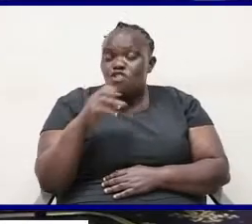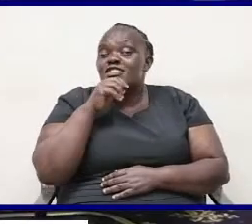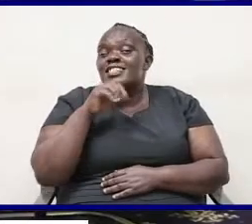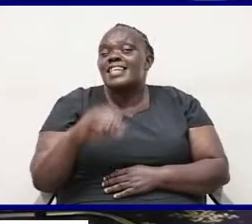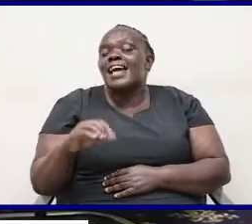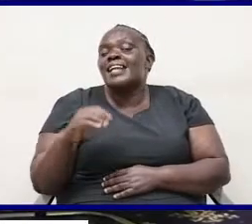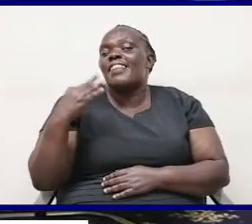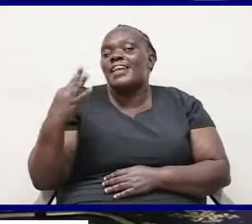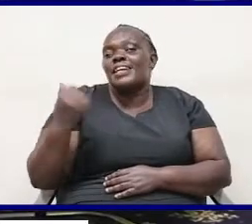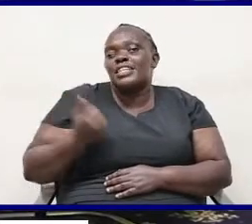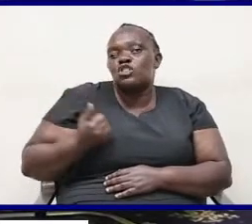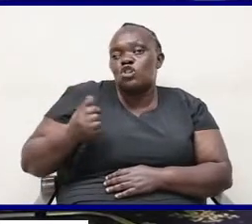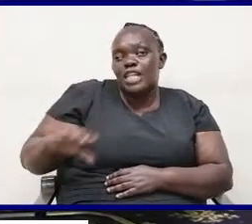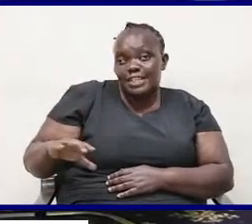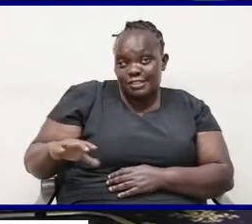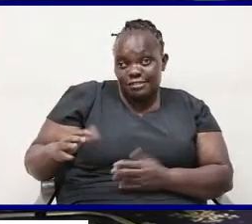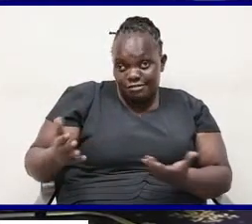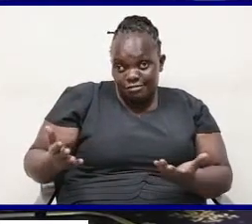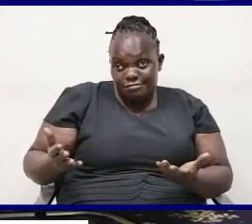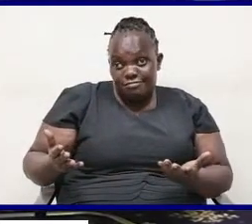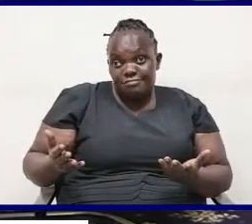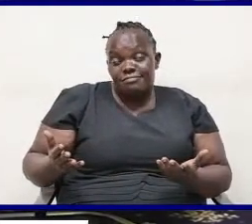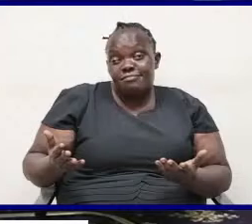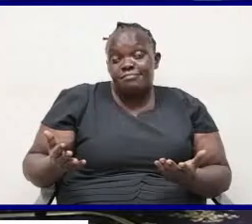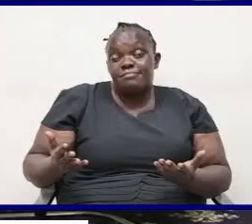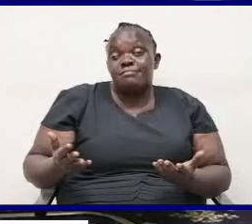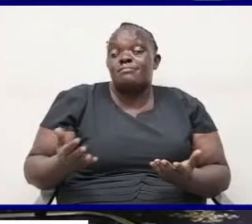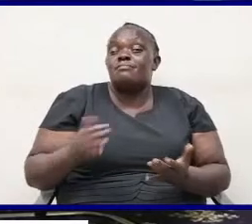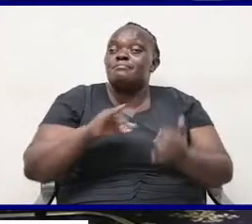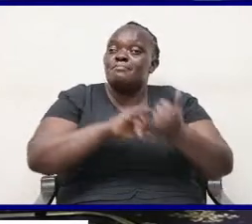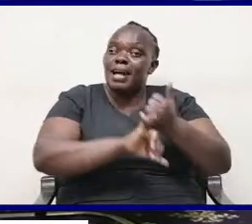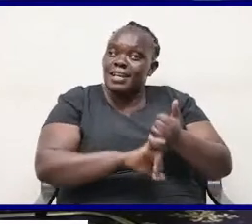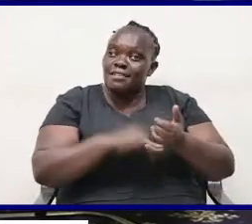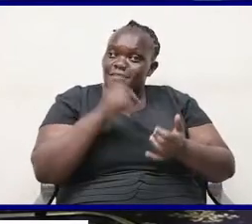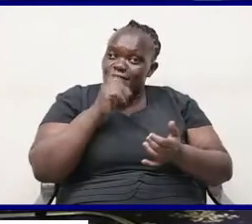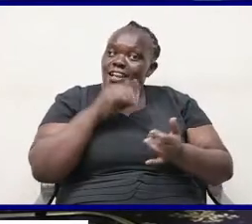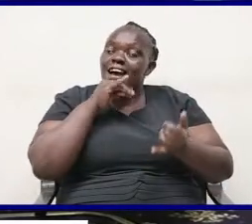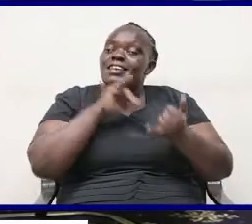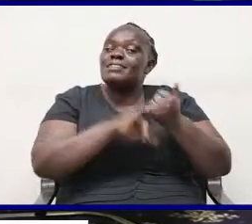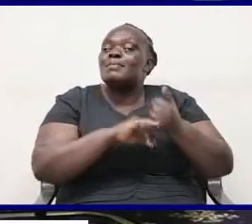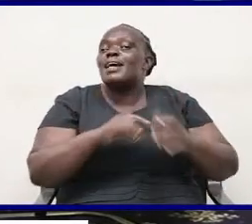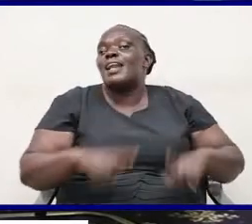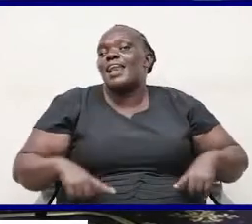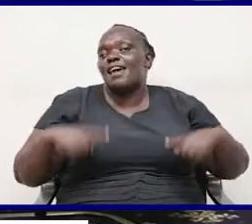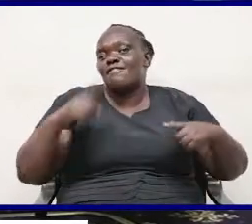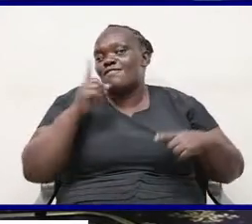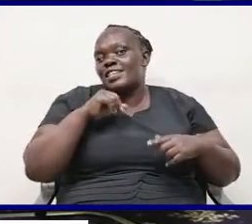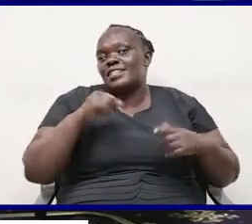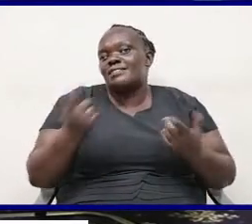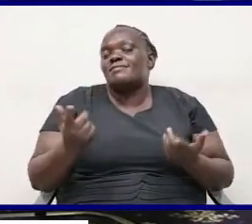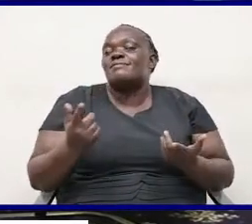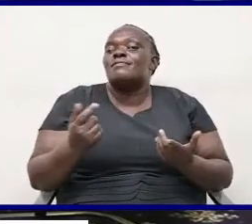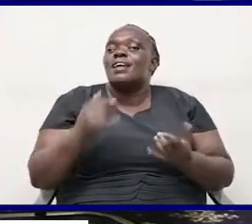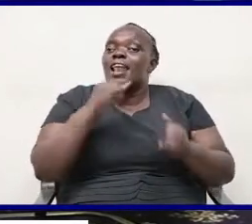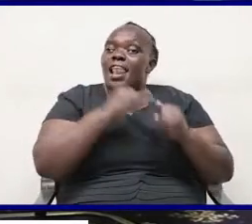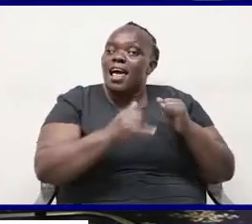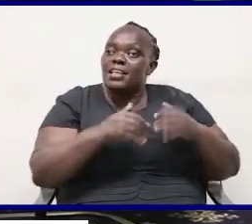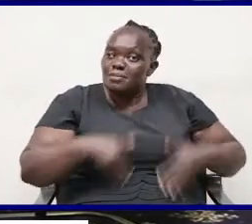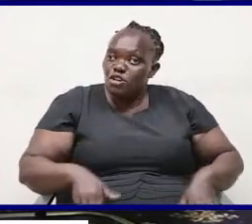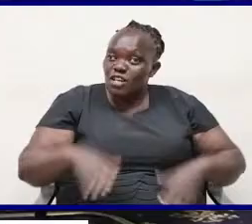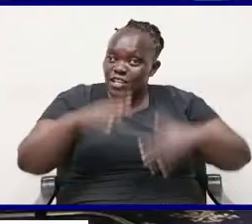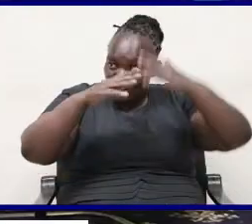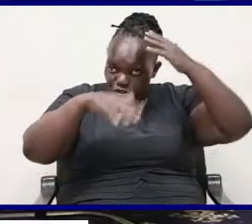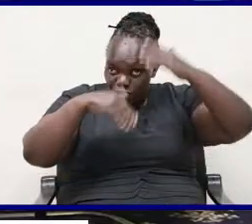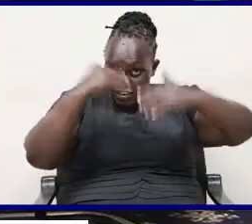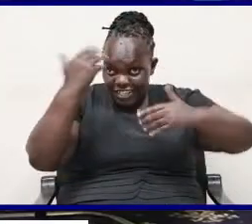and 3 daughters. Oh, wonderful. And of course, I'm a married man. My husband is still alive. Yes. My last born is at the university